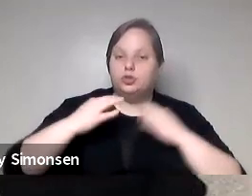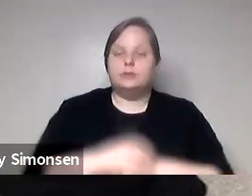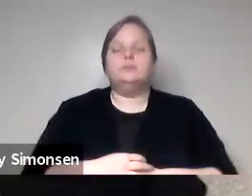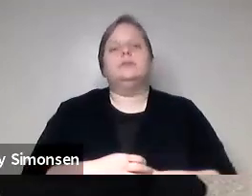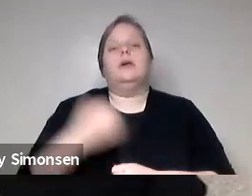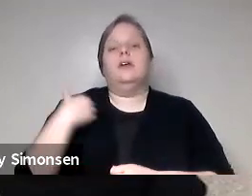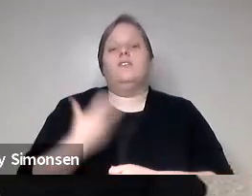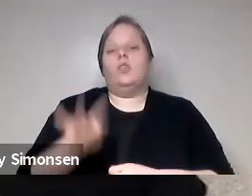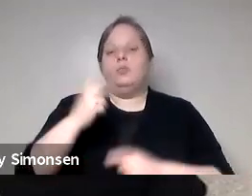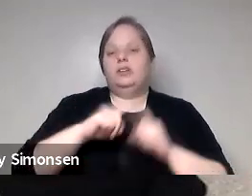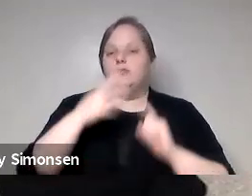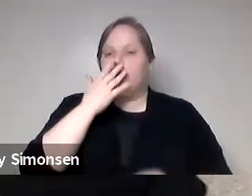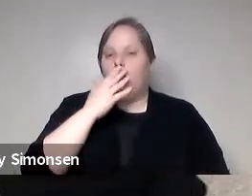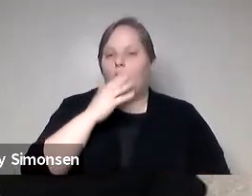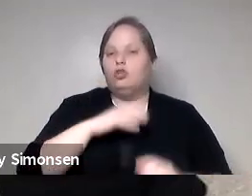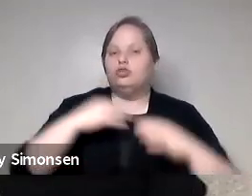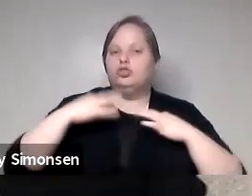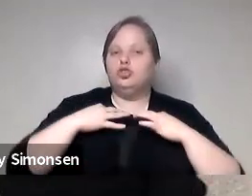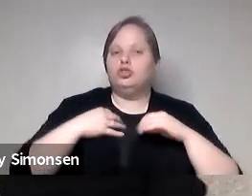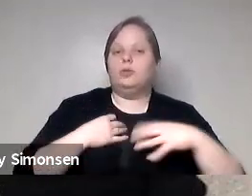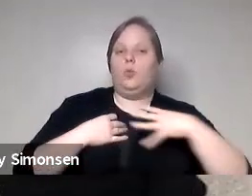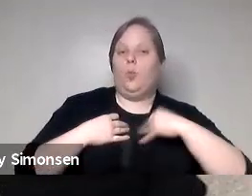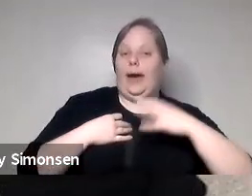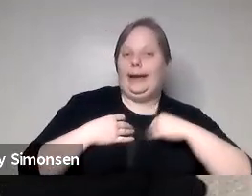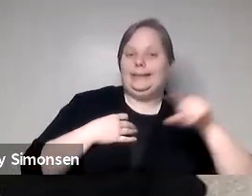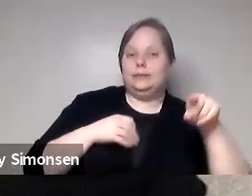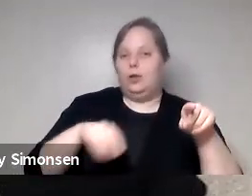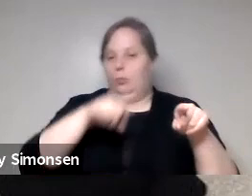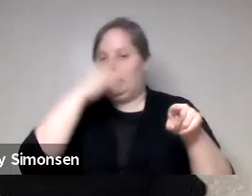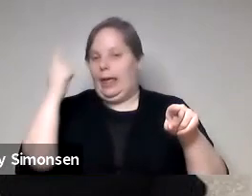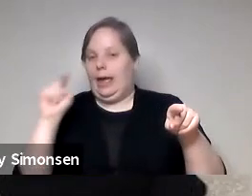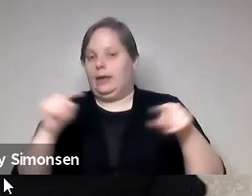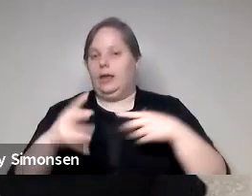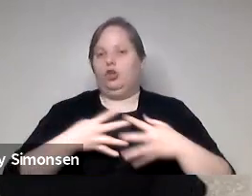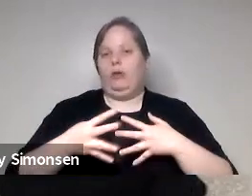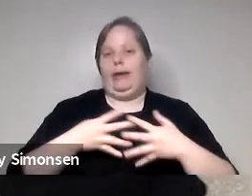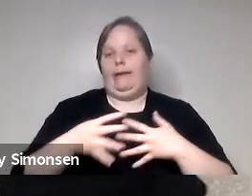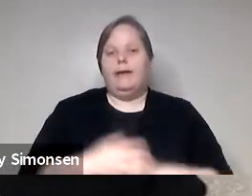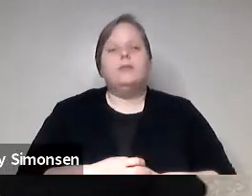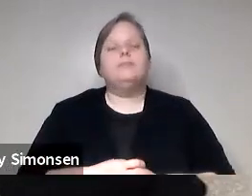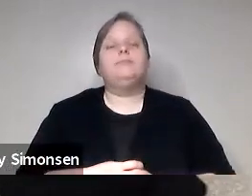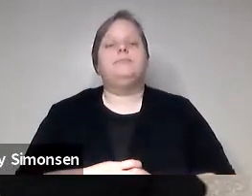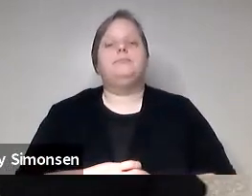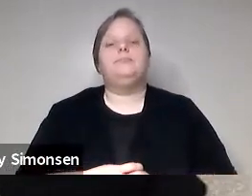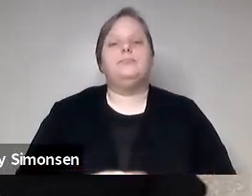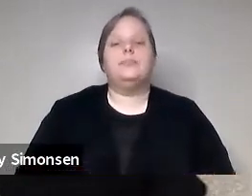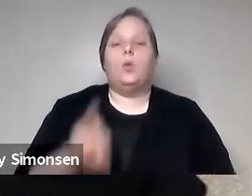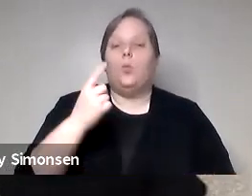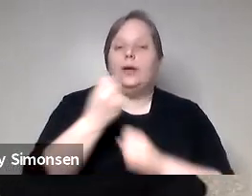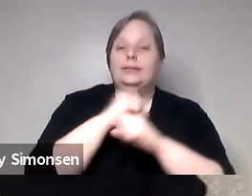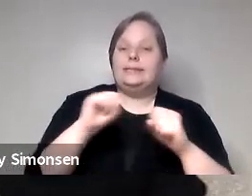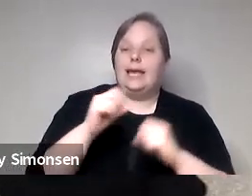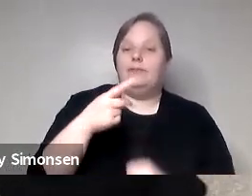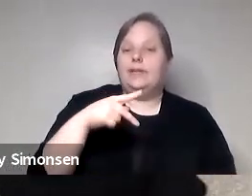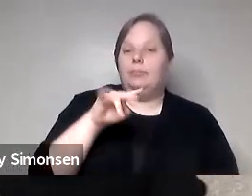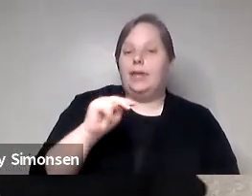3 different colored shirts. I have white, black, and gray. I put 1 safety pin on